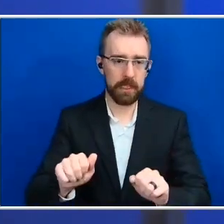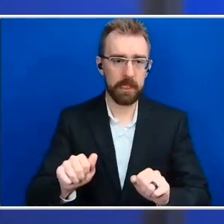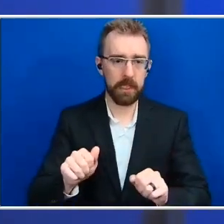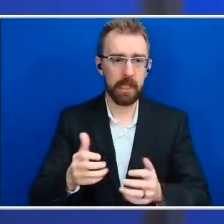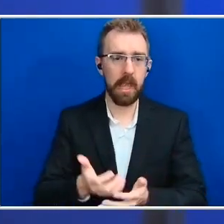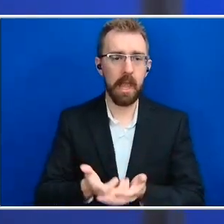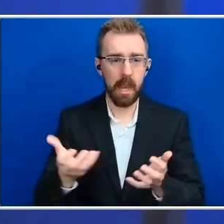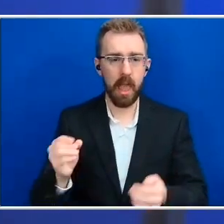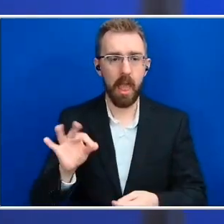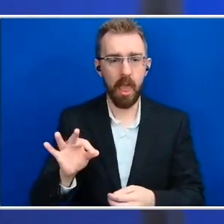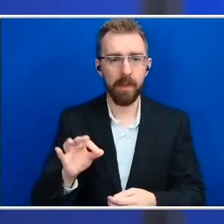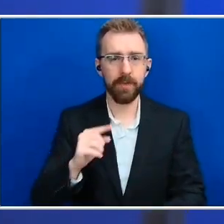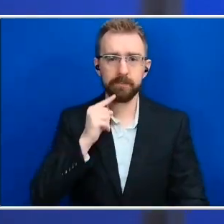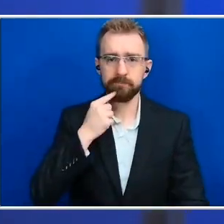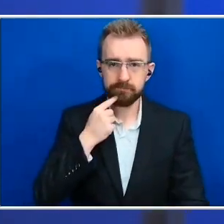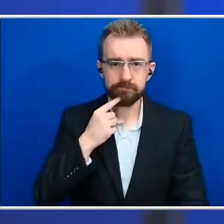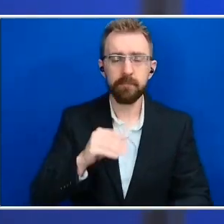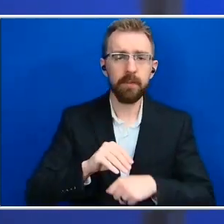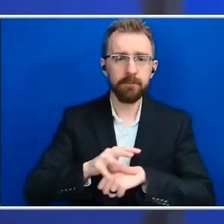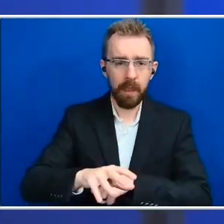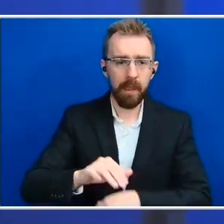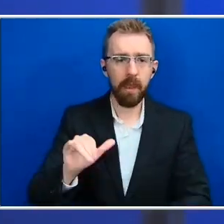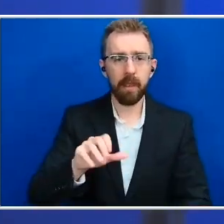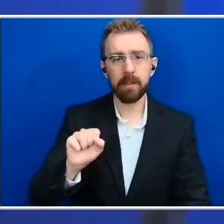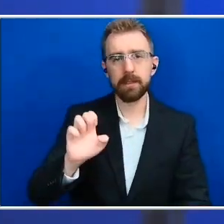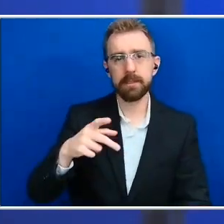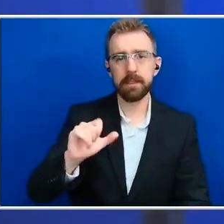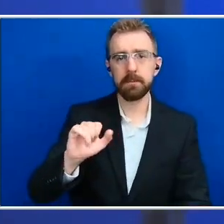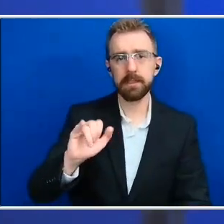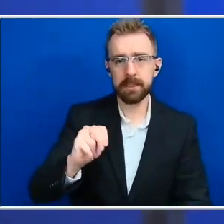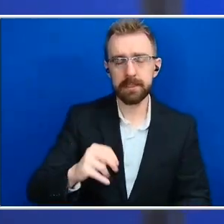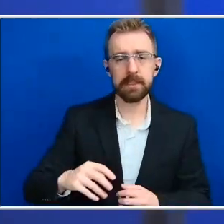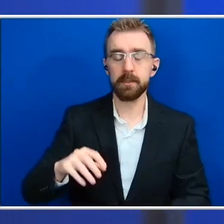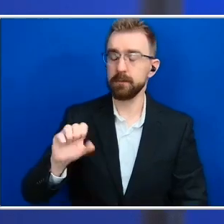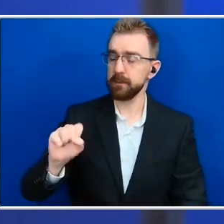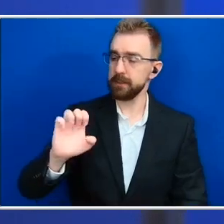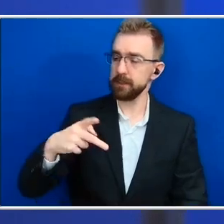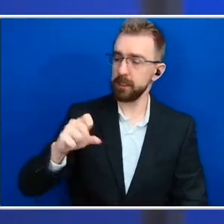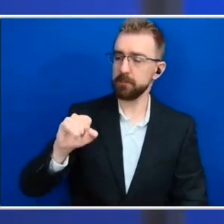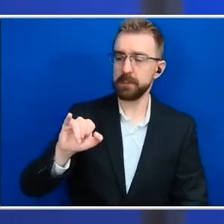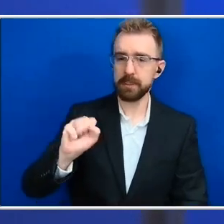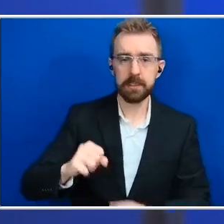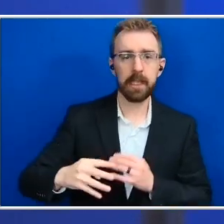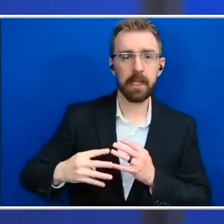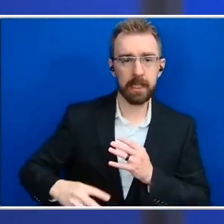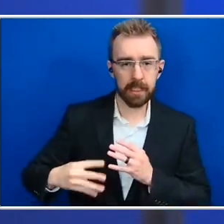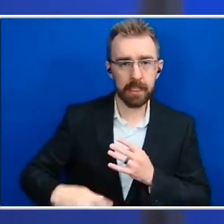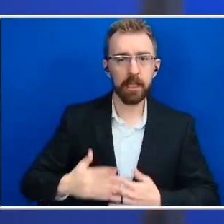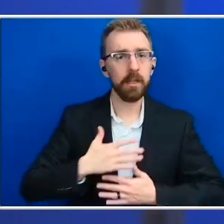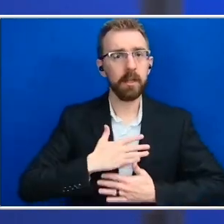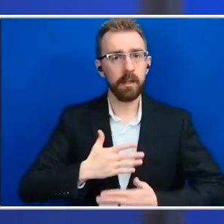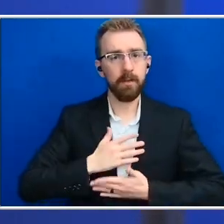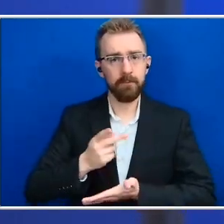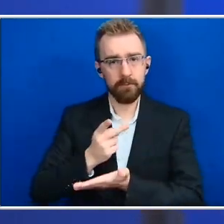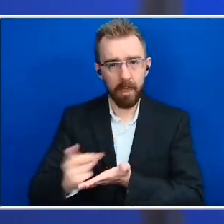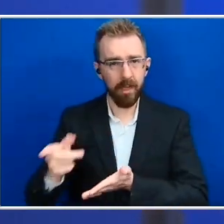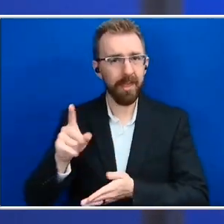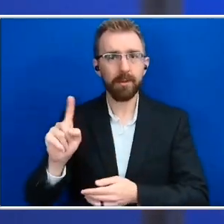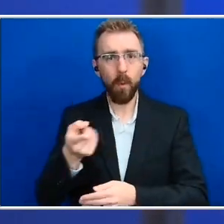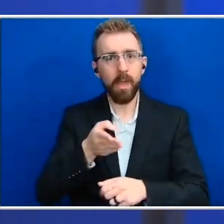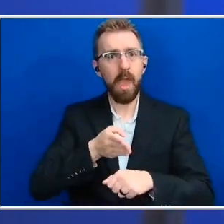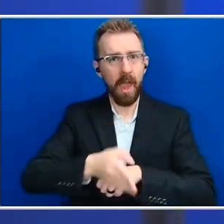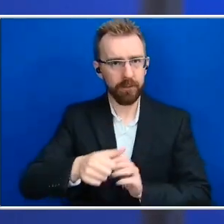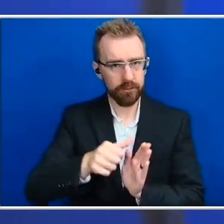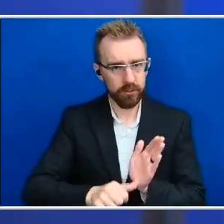adverse events, such as sepsis, leakage, respiratory failure. And this is just after the surgery. But once the surgery is done